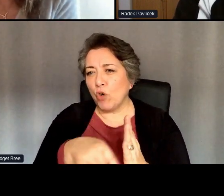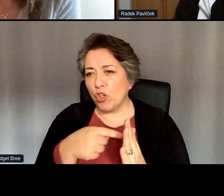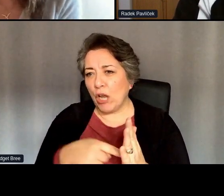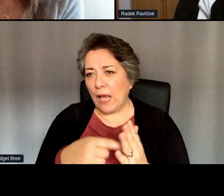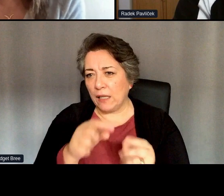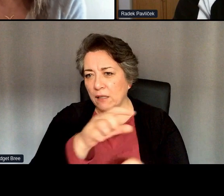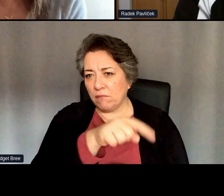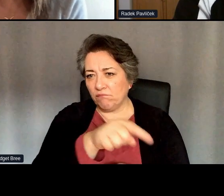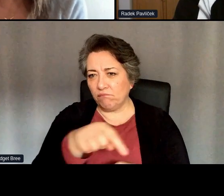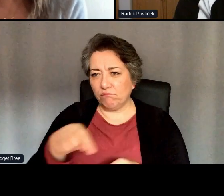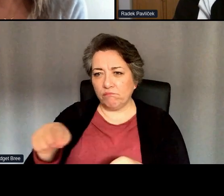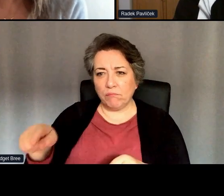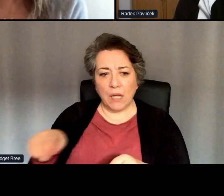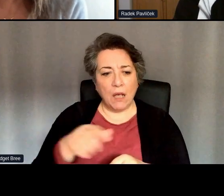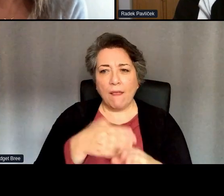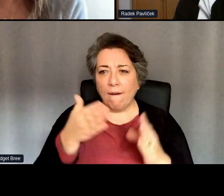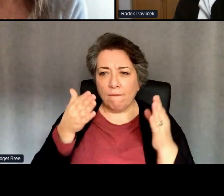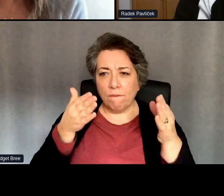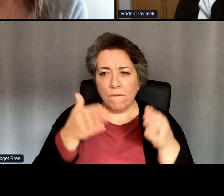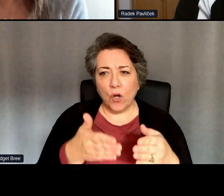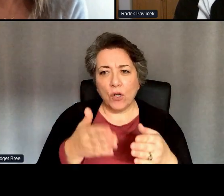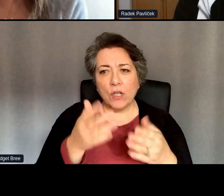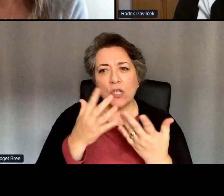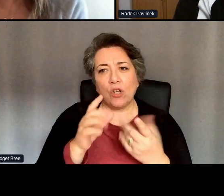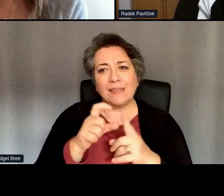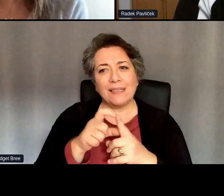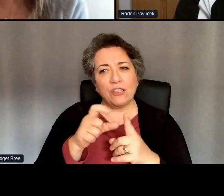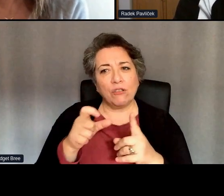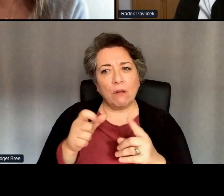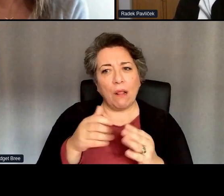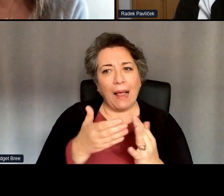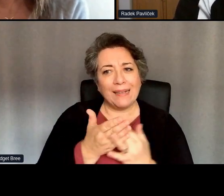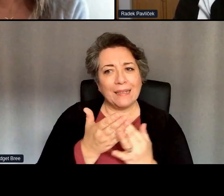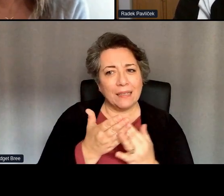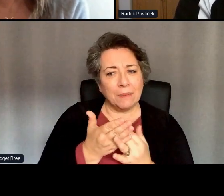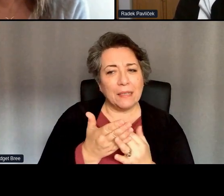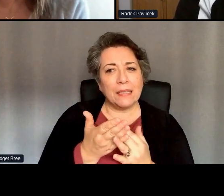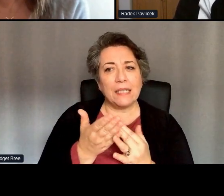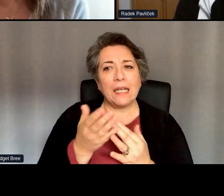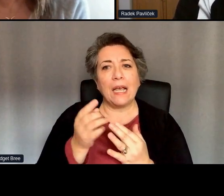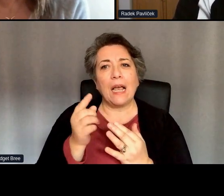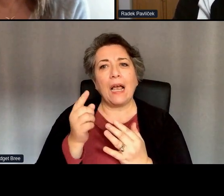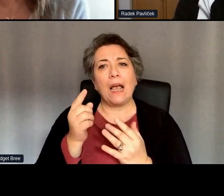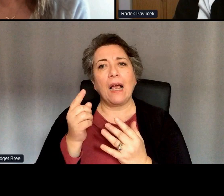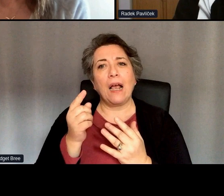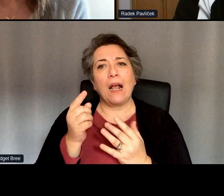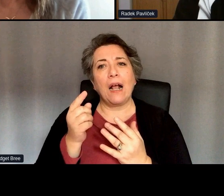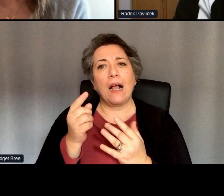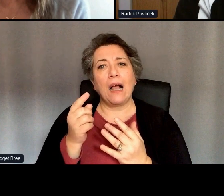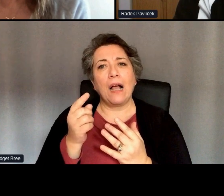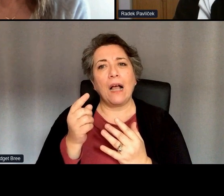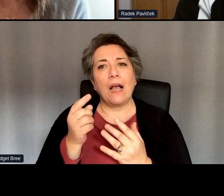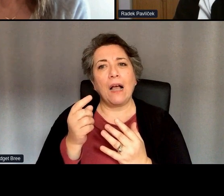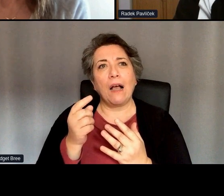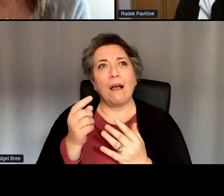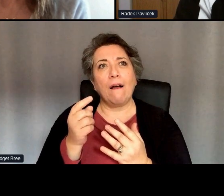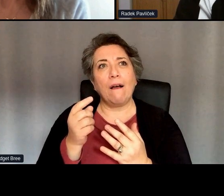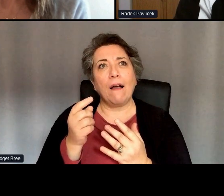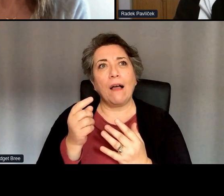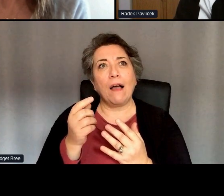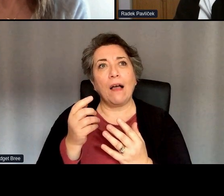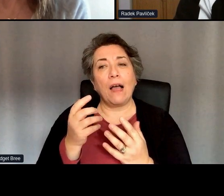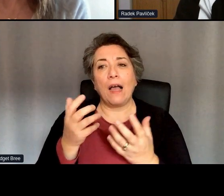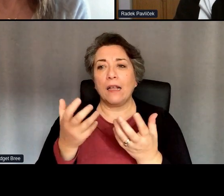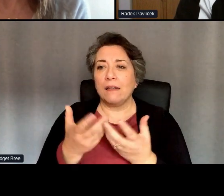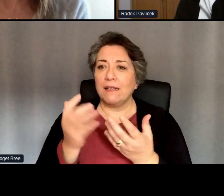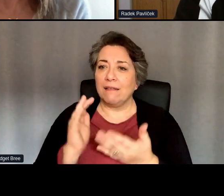are focused on digital accessibility and on setting accessibility into curricula and so on.